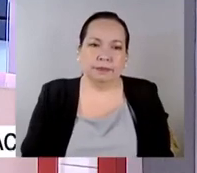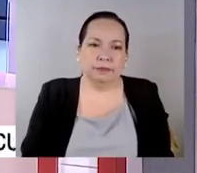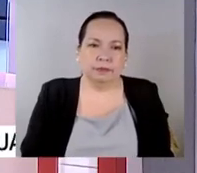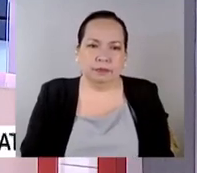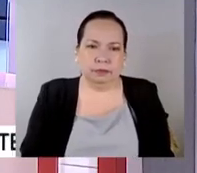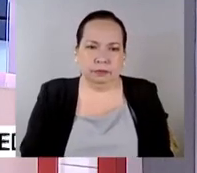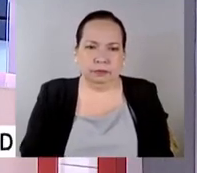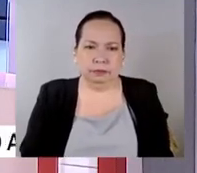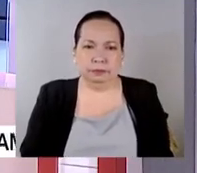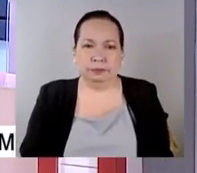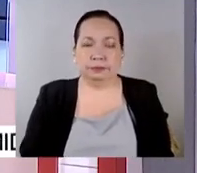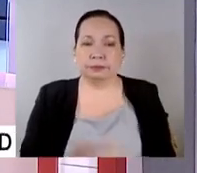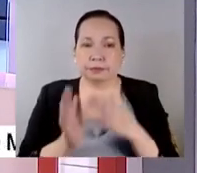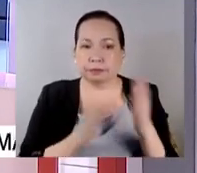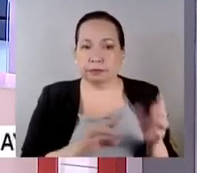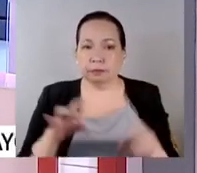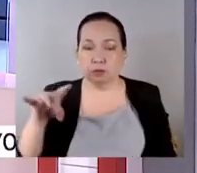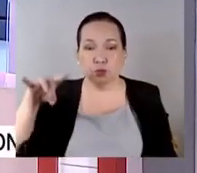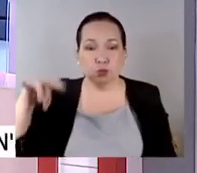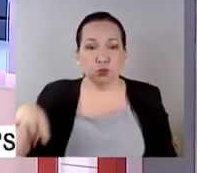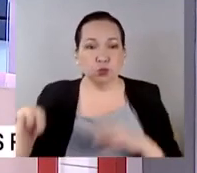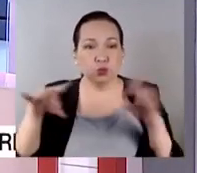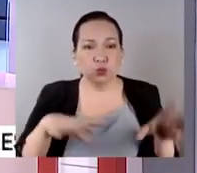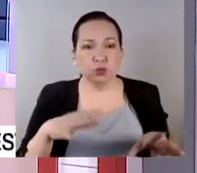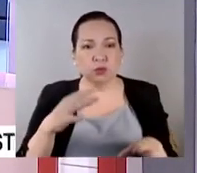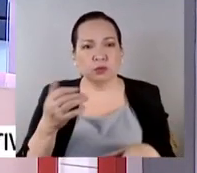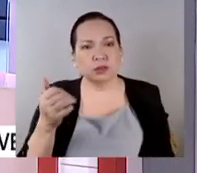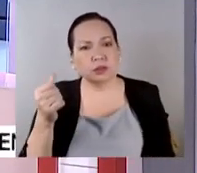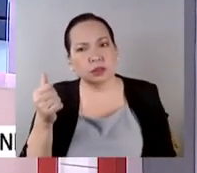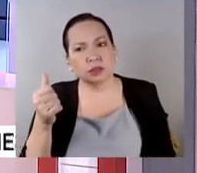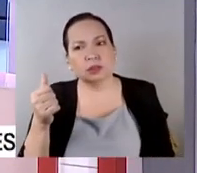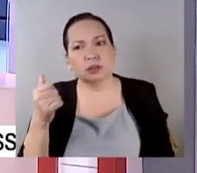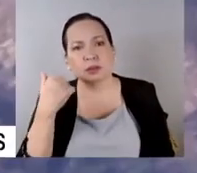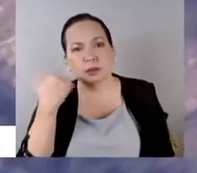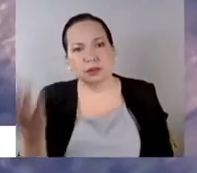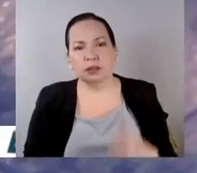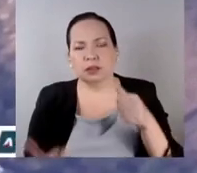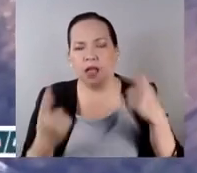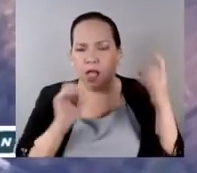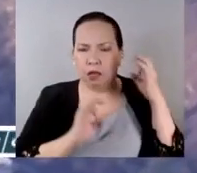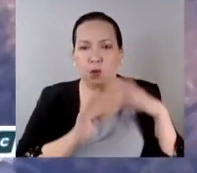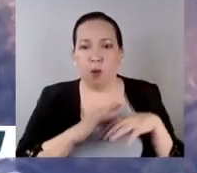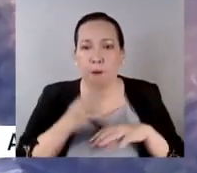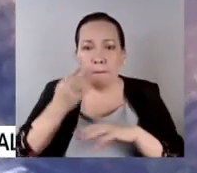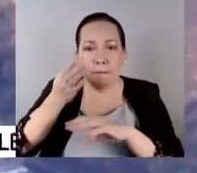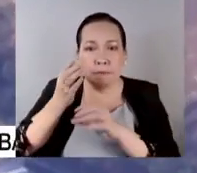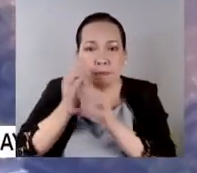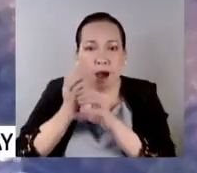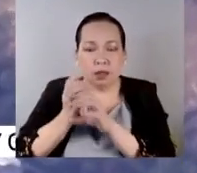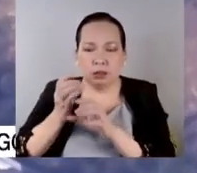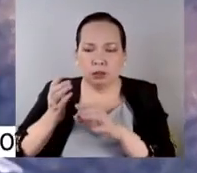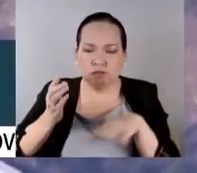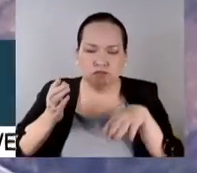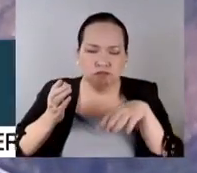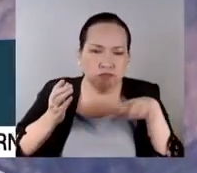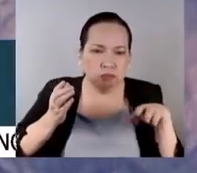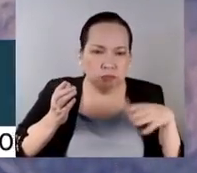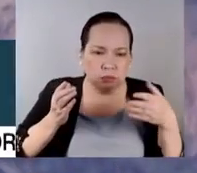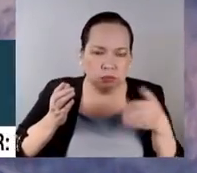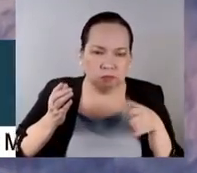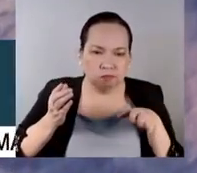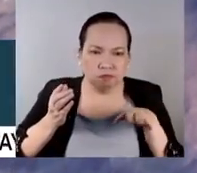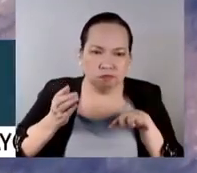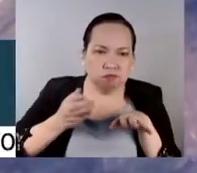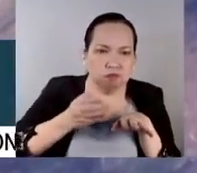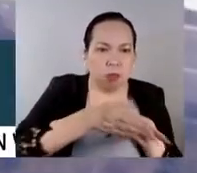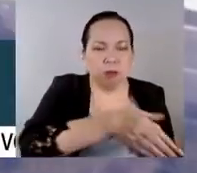At least 10 people are dead and 25 are injured after a bus rolled in the Hunter Valley town of Greta, north of Sydney, Australia.